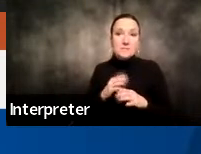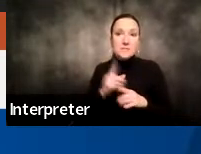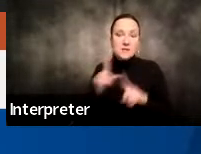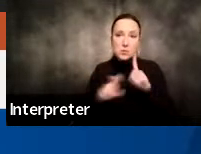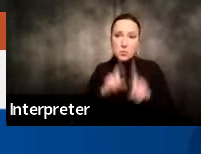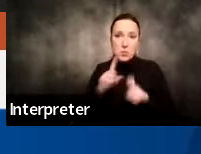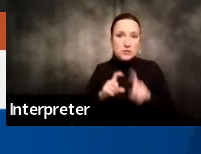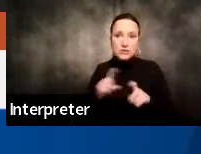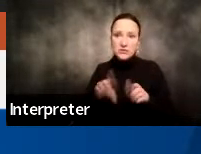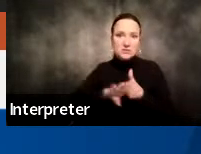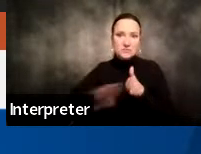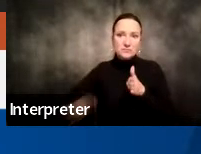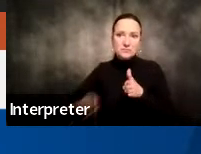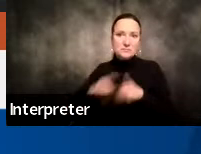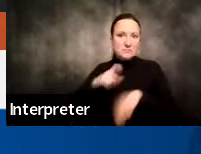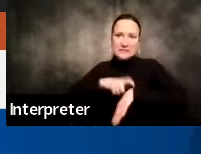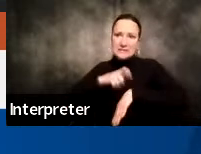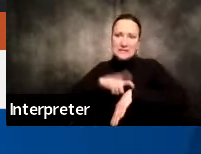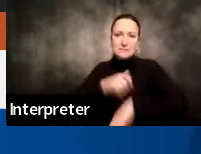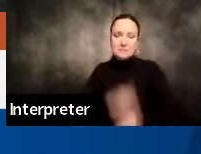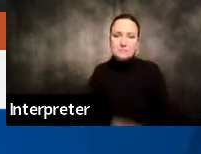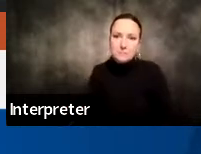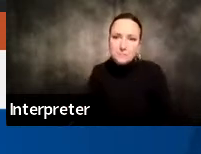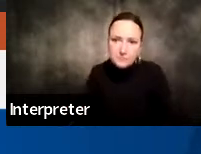night due to the time.